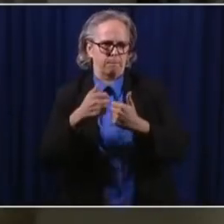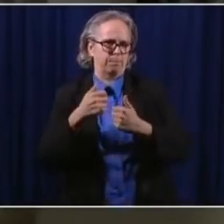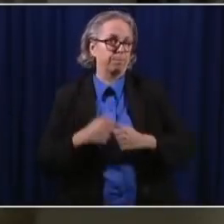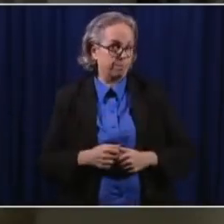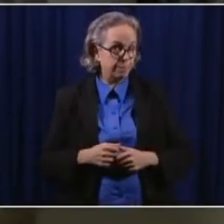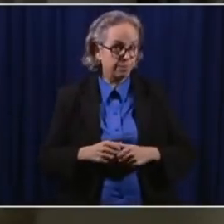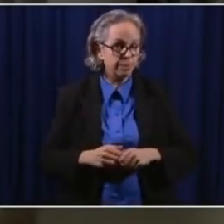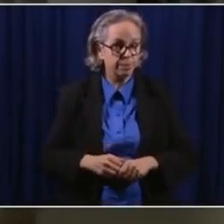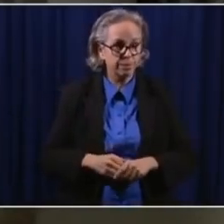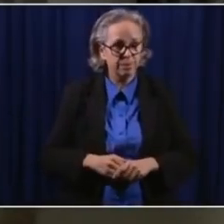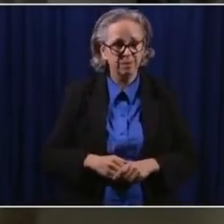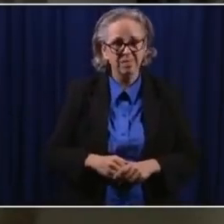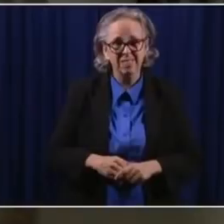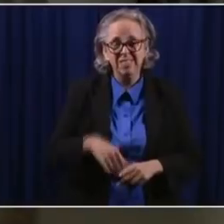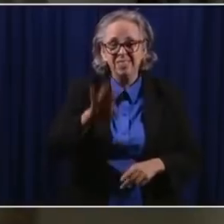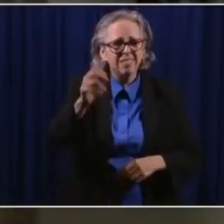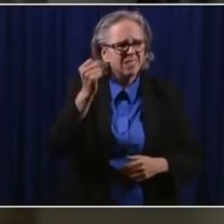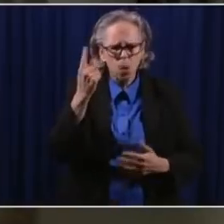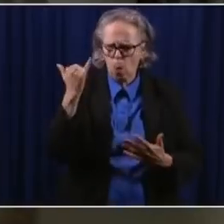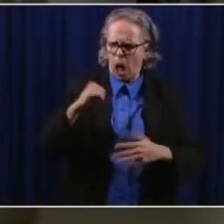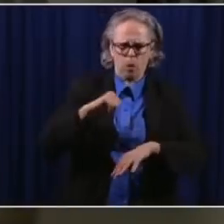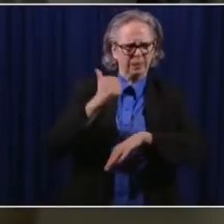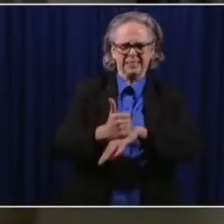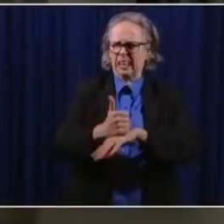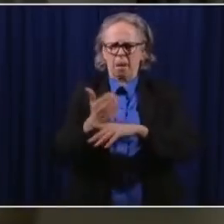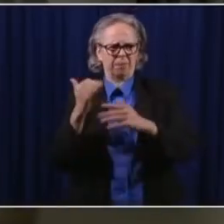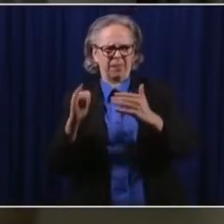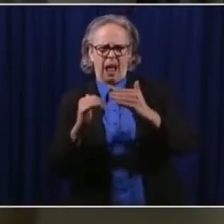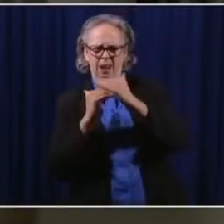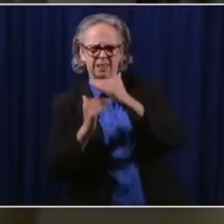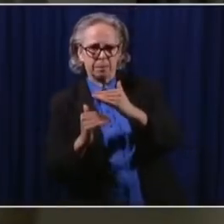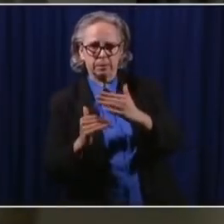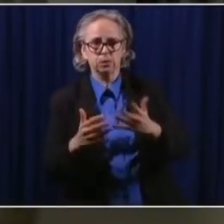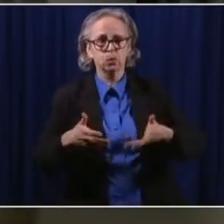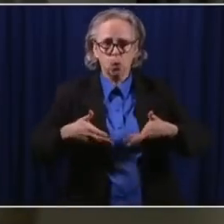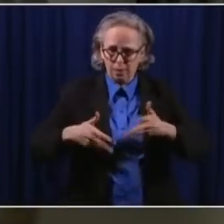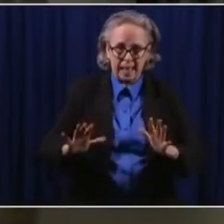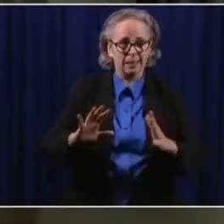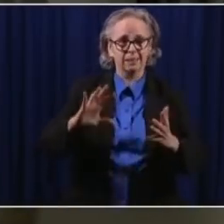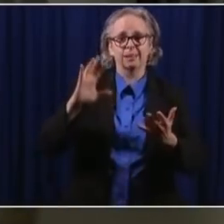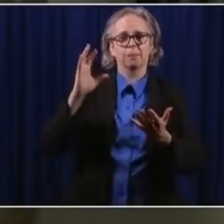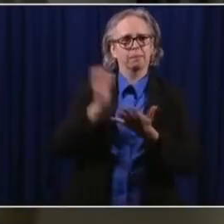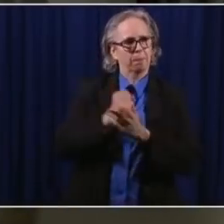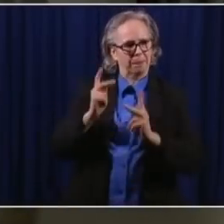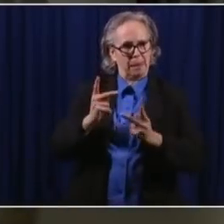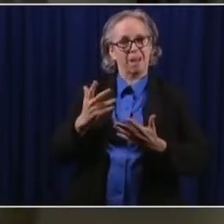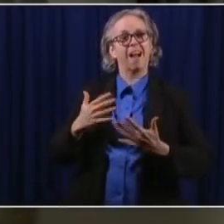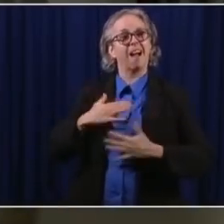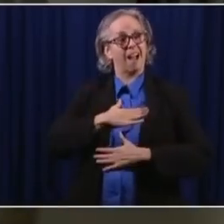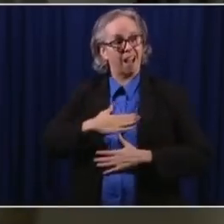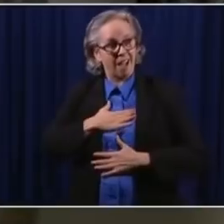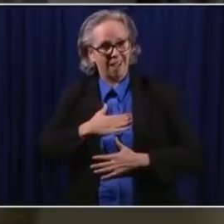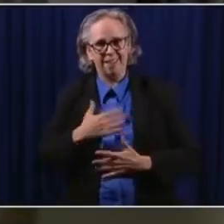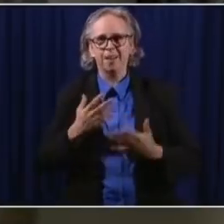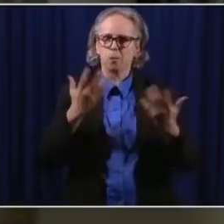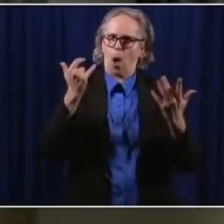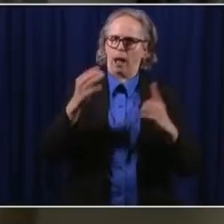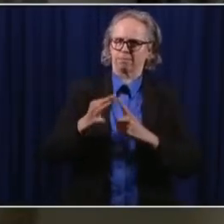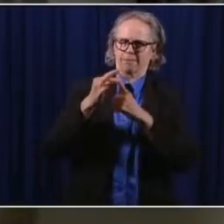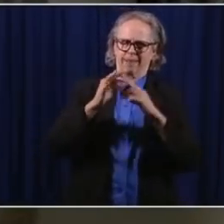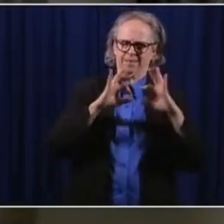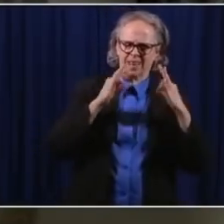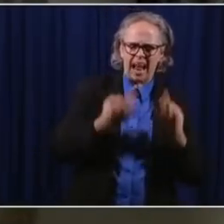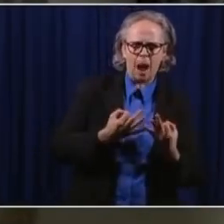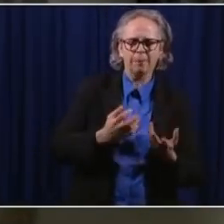primary purpose of permitting spectators at school sports event is to allow officials and family and household members and loved ones